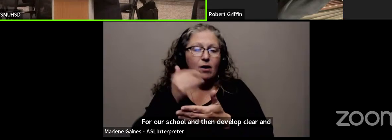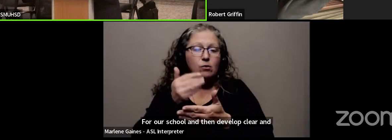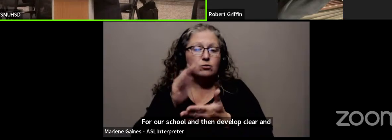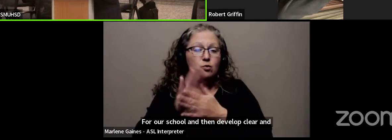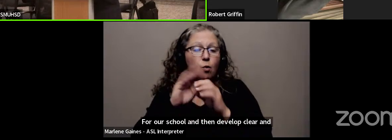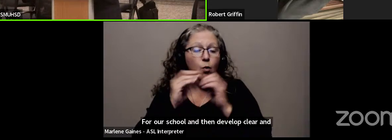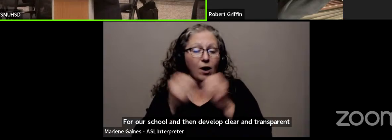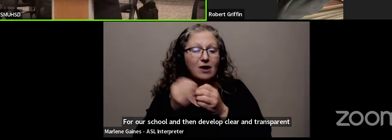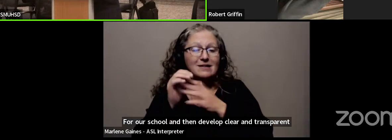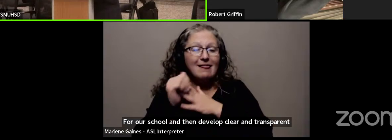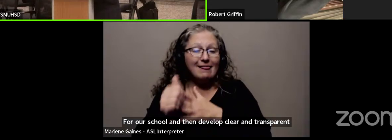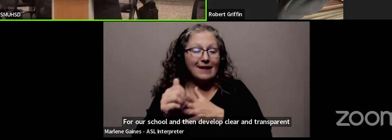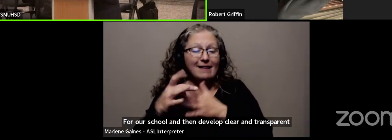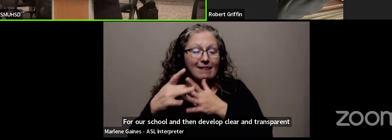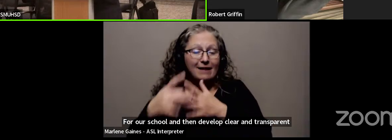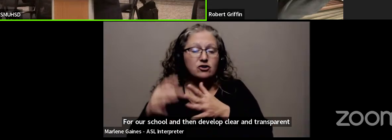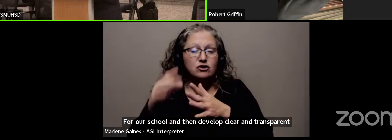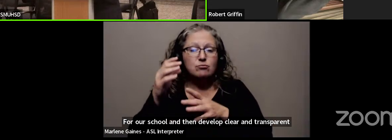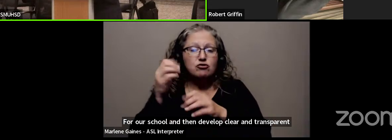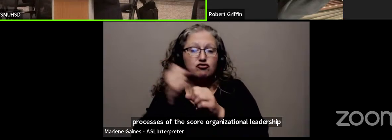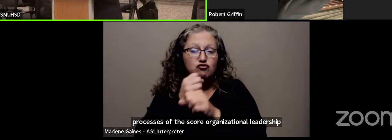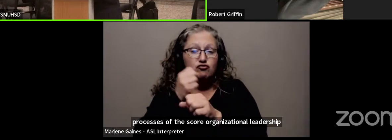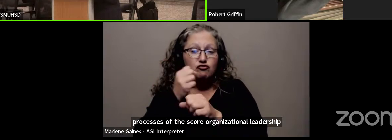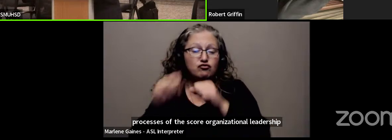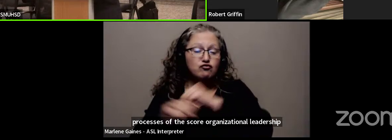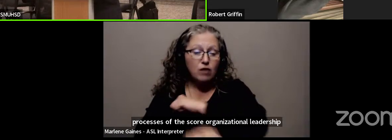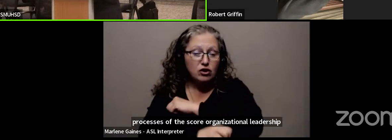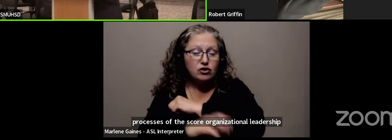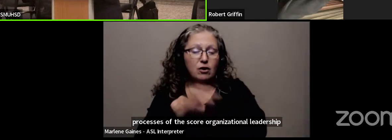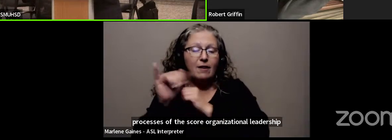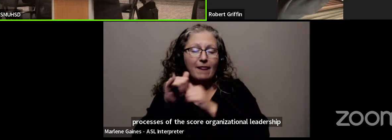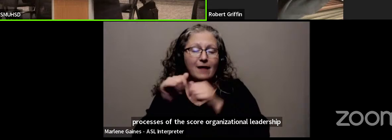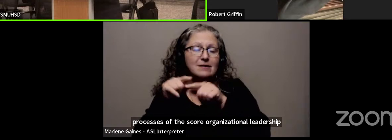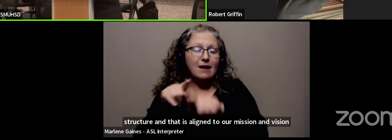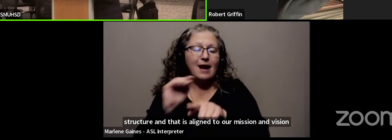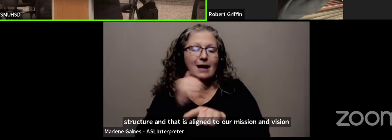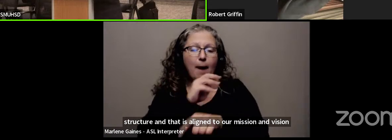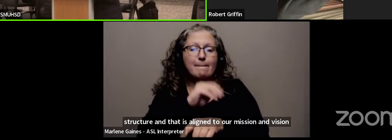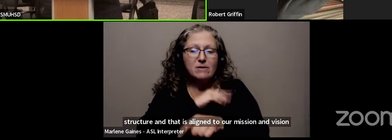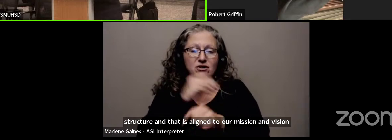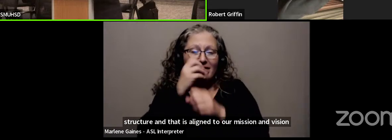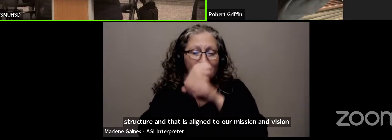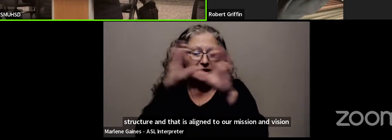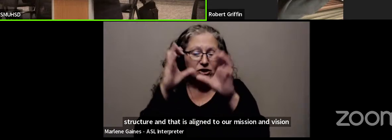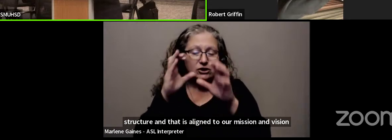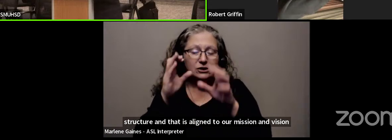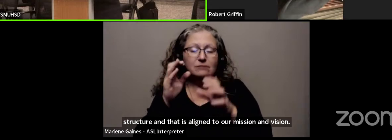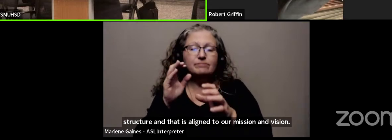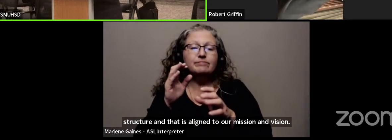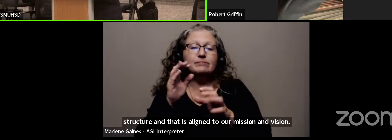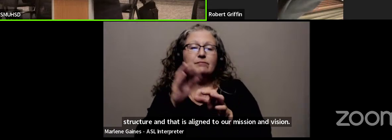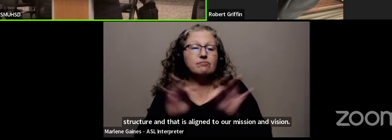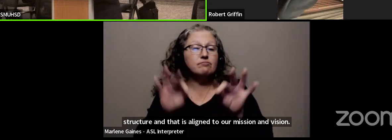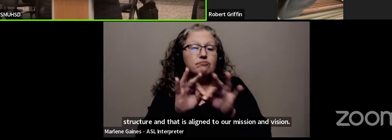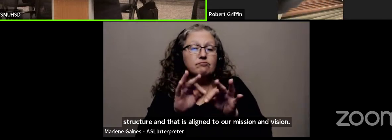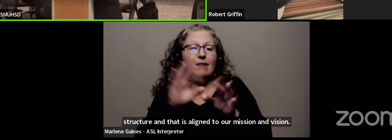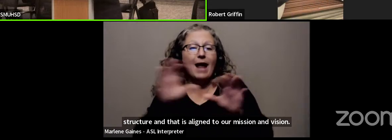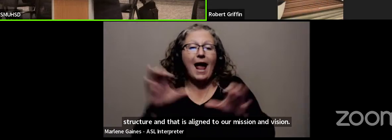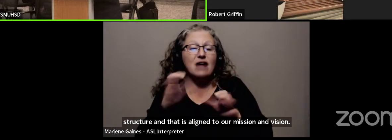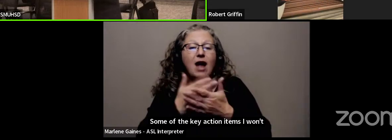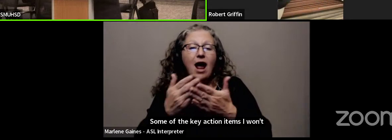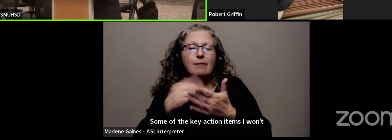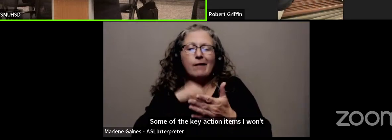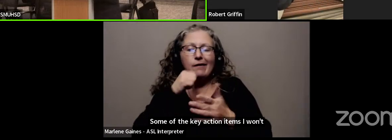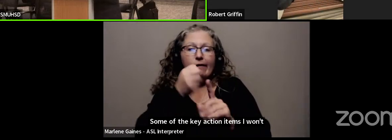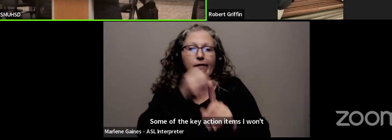leadership structure, and that is aligned to our mission and vision. Some of the key action items, I won't go into all the action items that